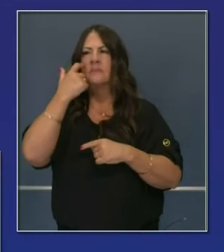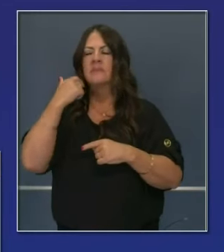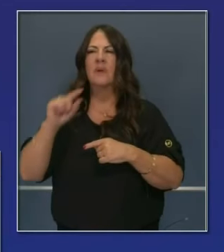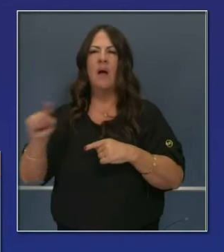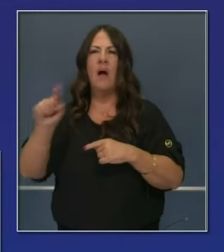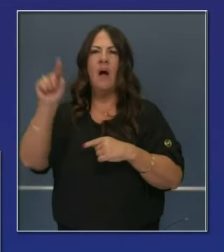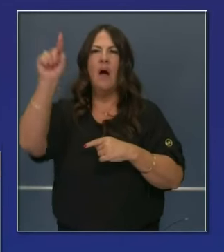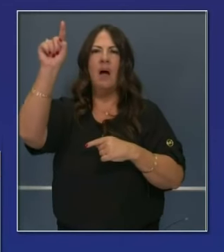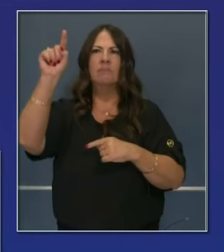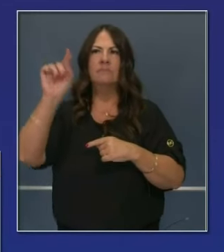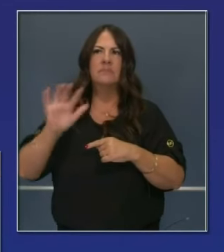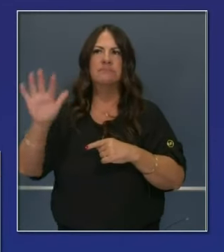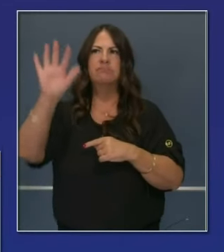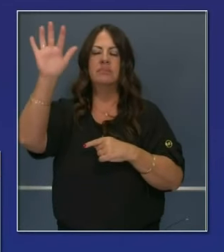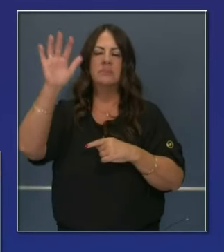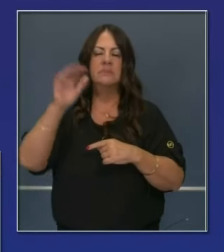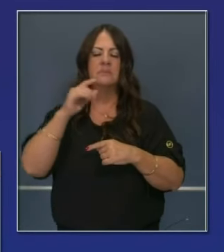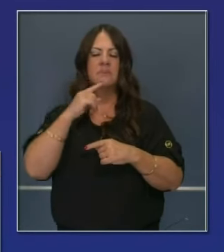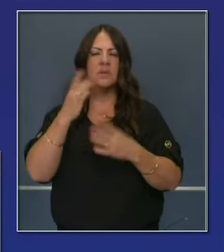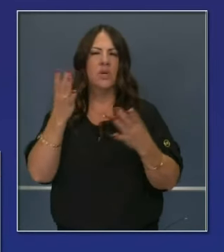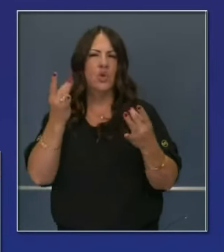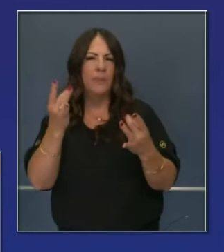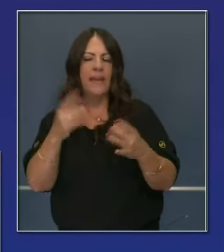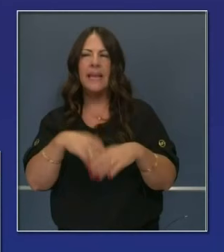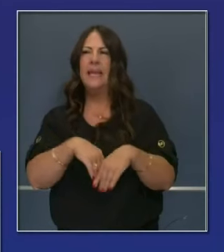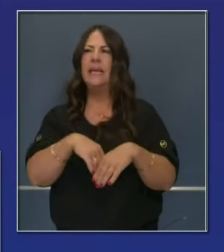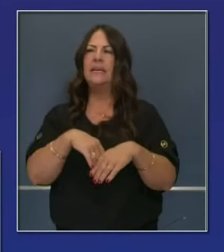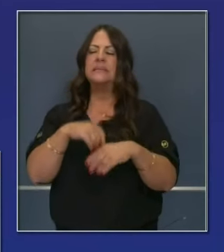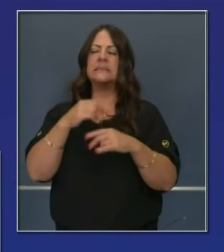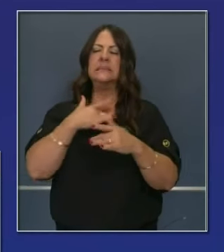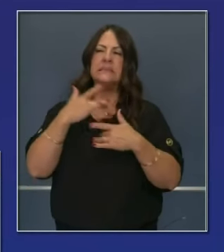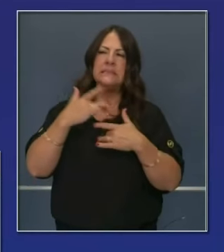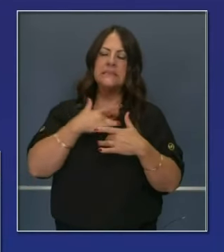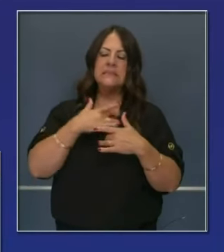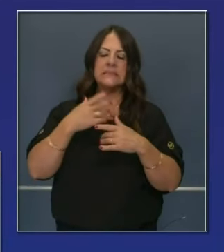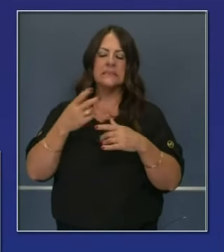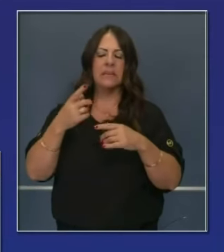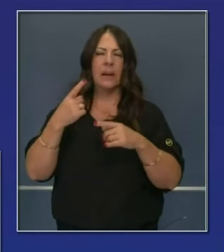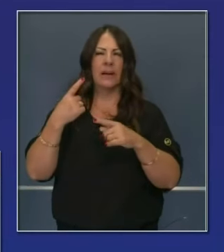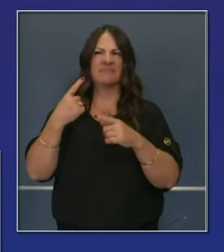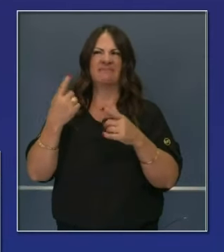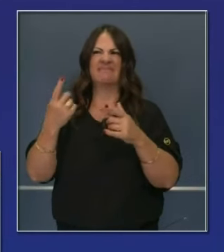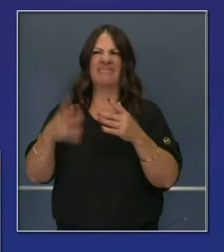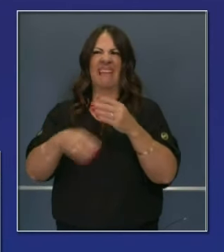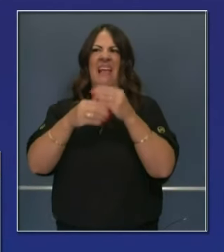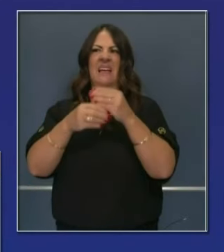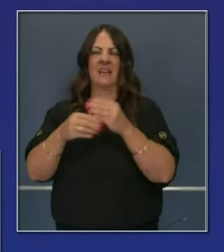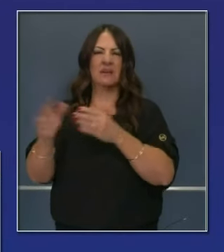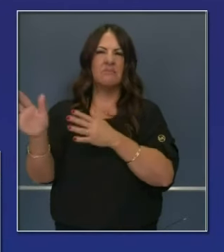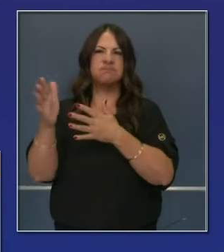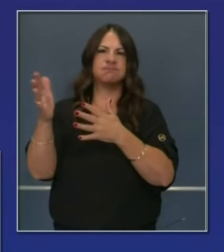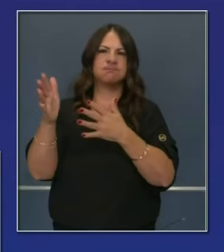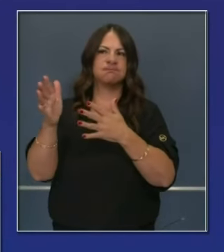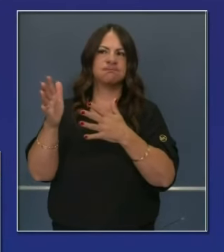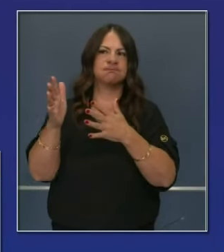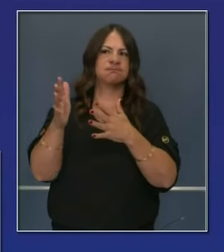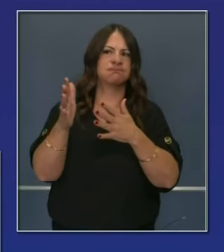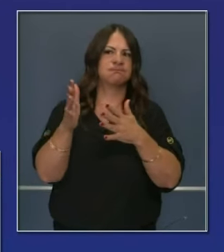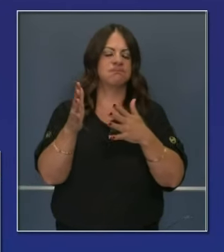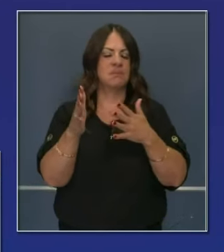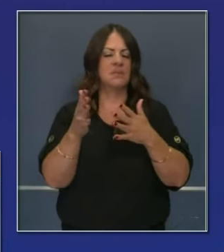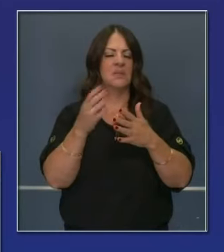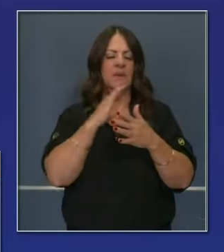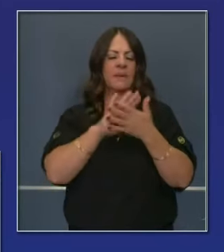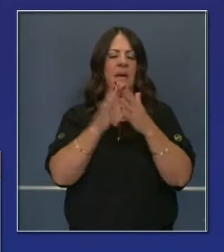they've been in the past, but the humidity levels just concerning, and the winds whipping back up will put a lot of pressure on,